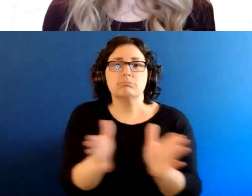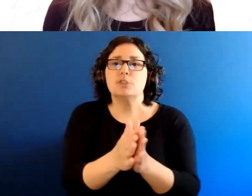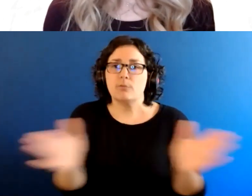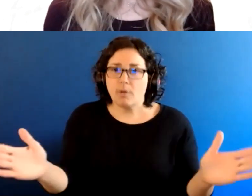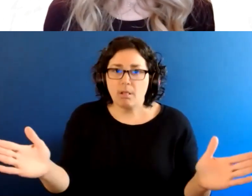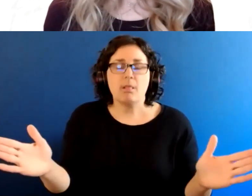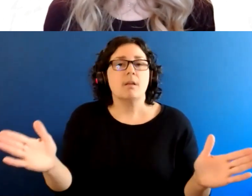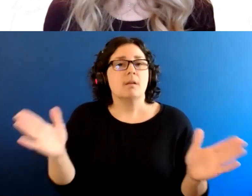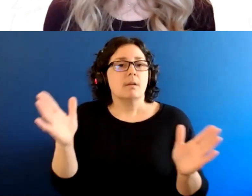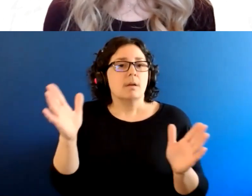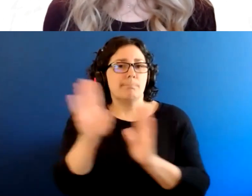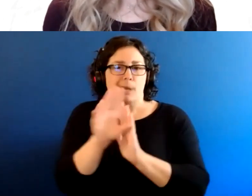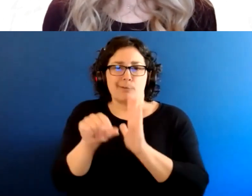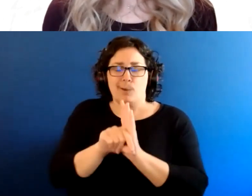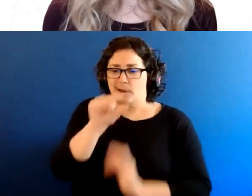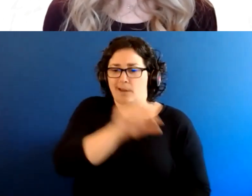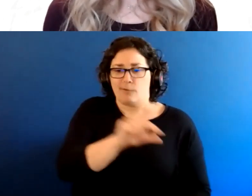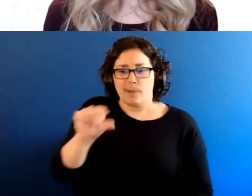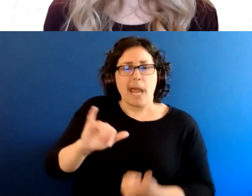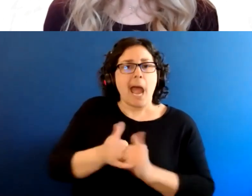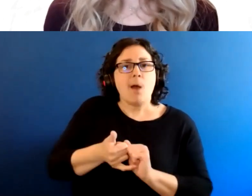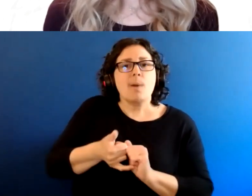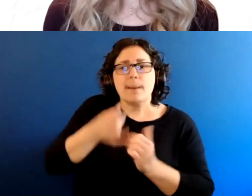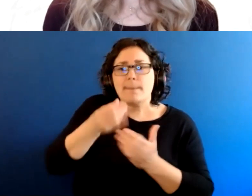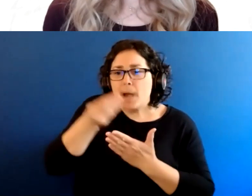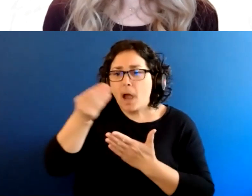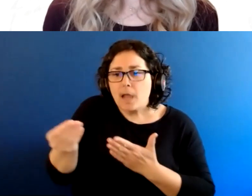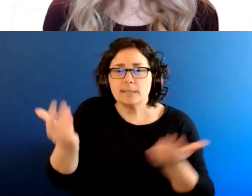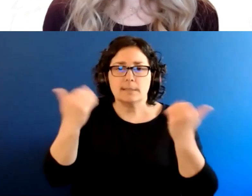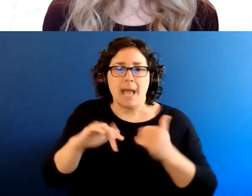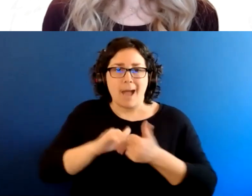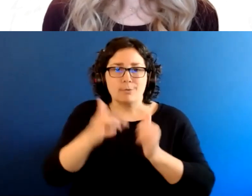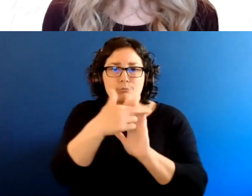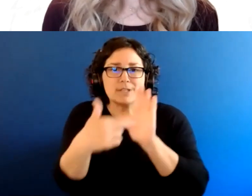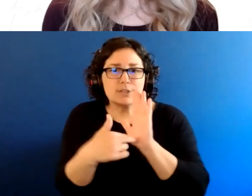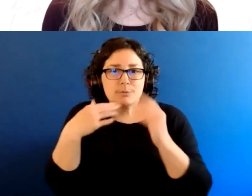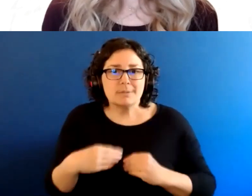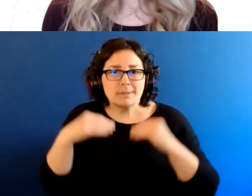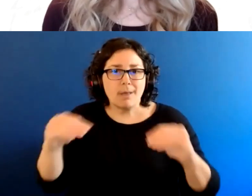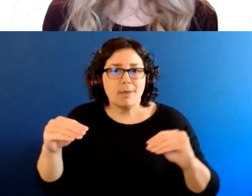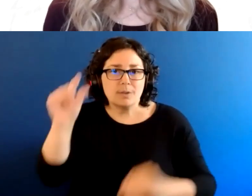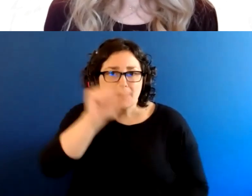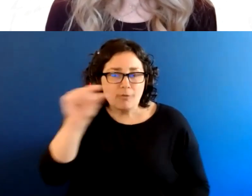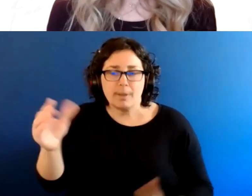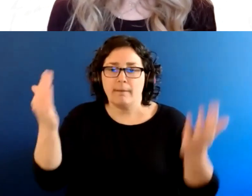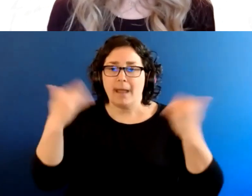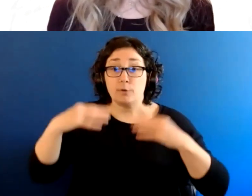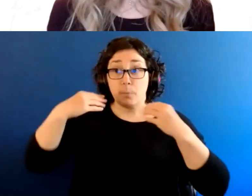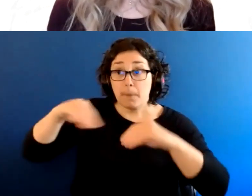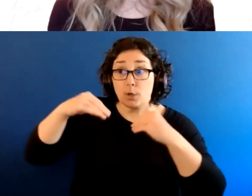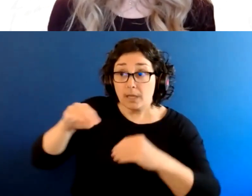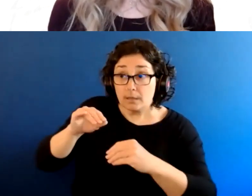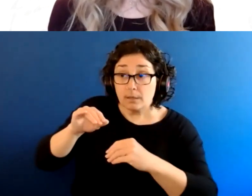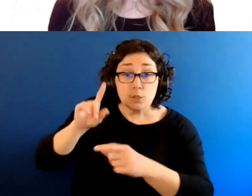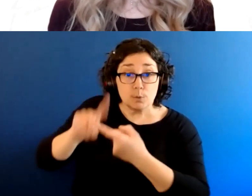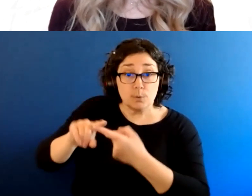how the government does its buying, how to register and sell to the government, how to market to the federal government,